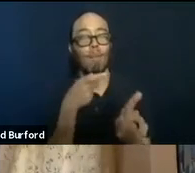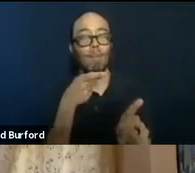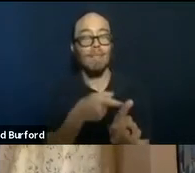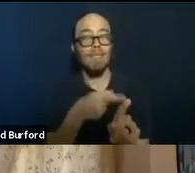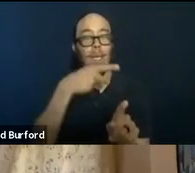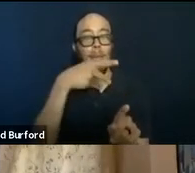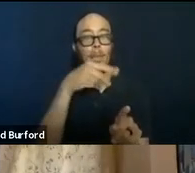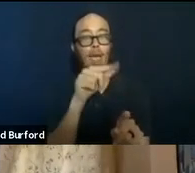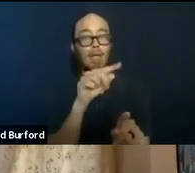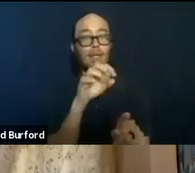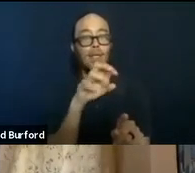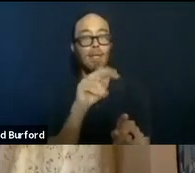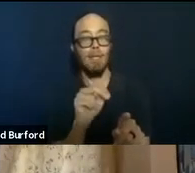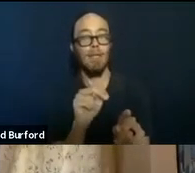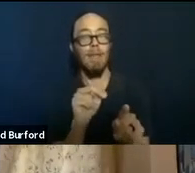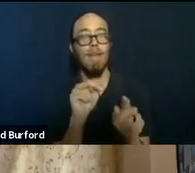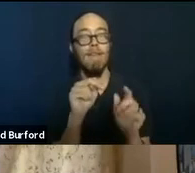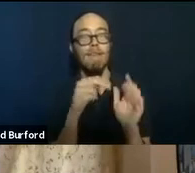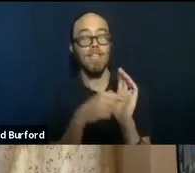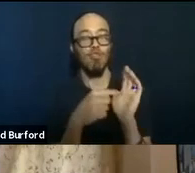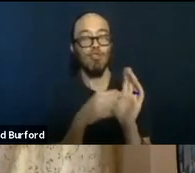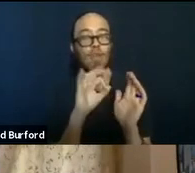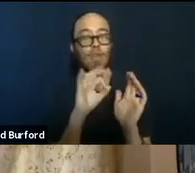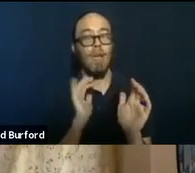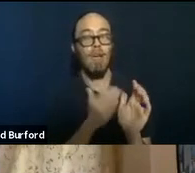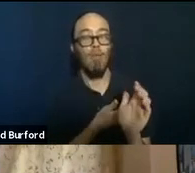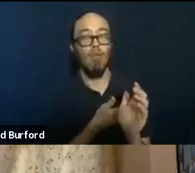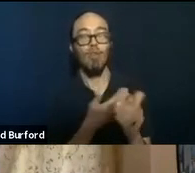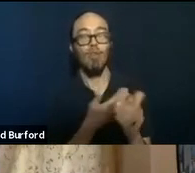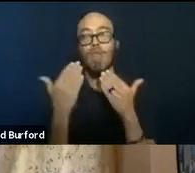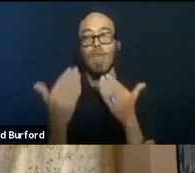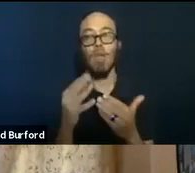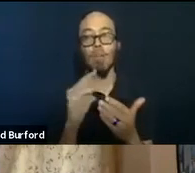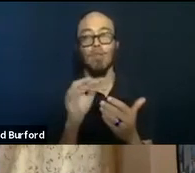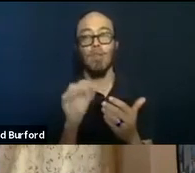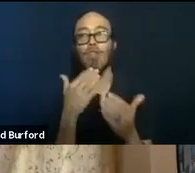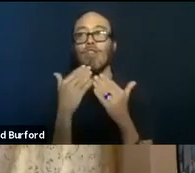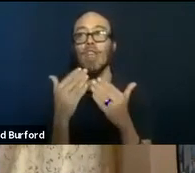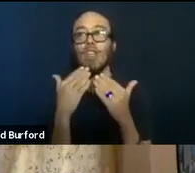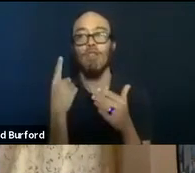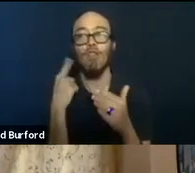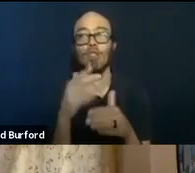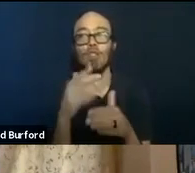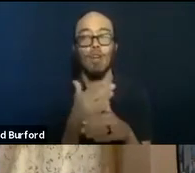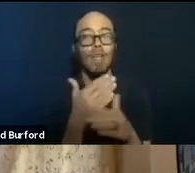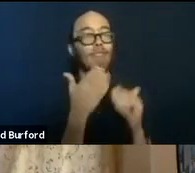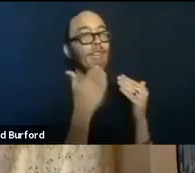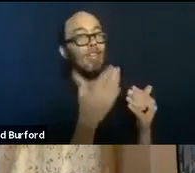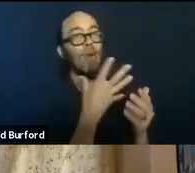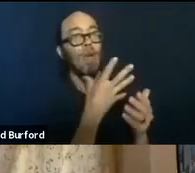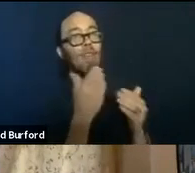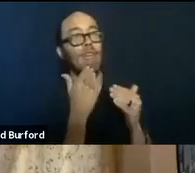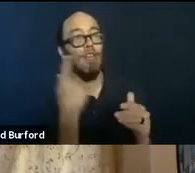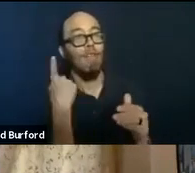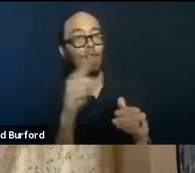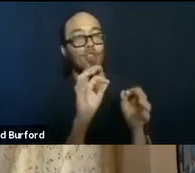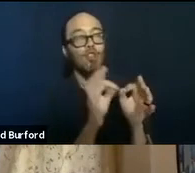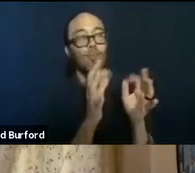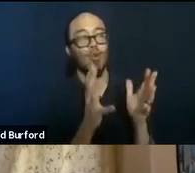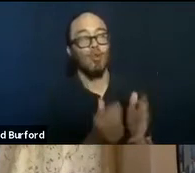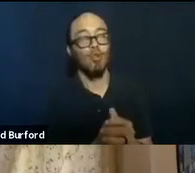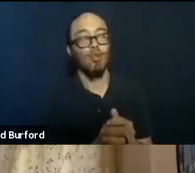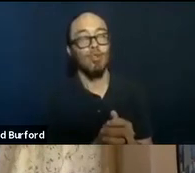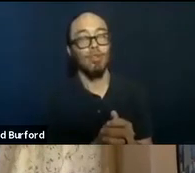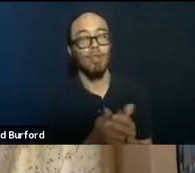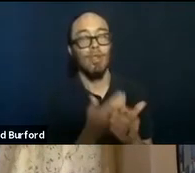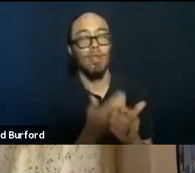of our video program. Right. So thank you, Michal. Thank you. Thank you for sharing. You're welcome. And thank you to the interpreters. Perfect.